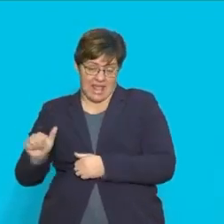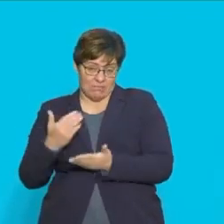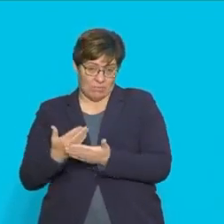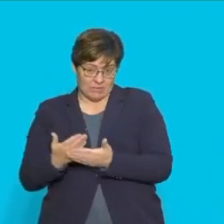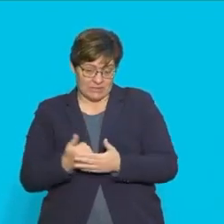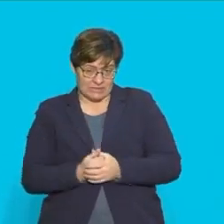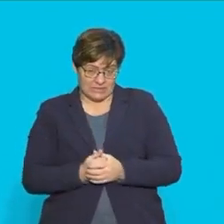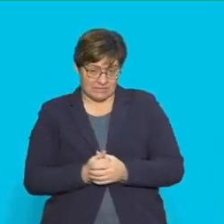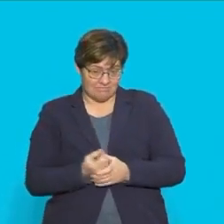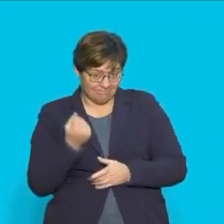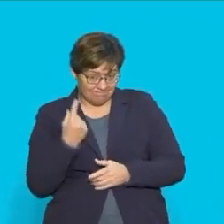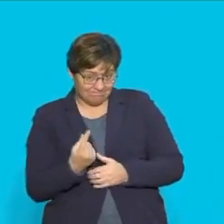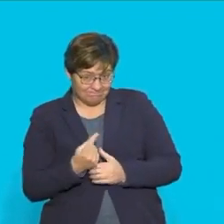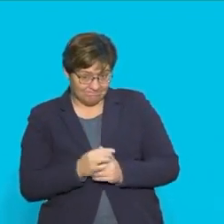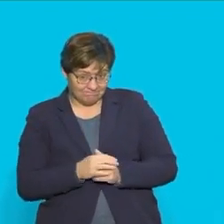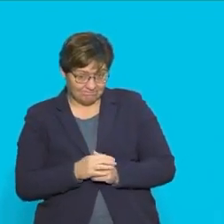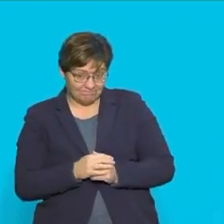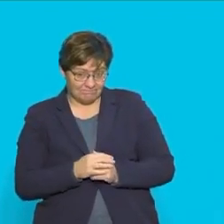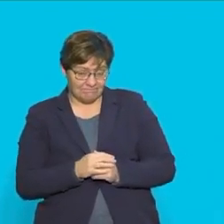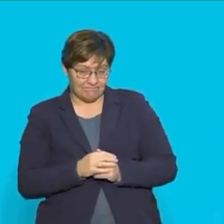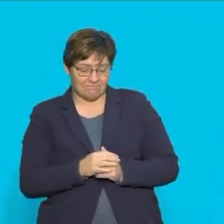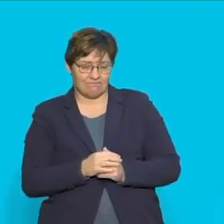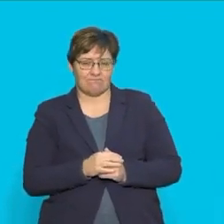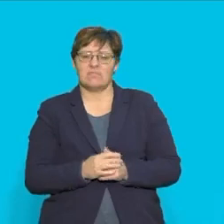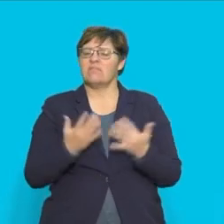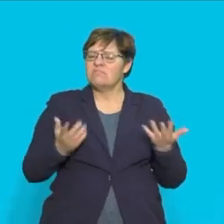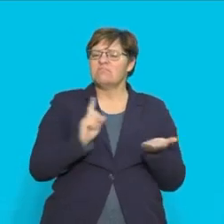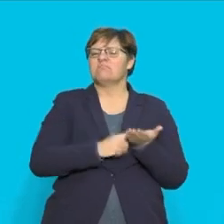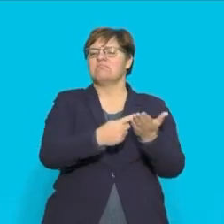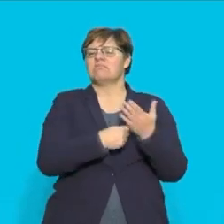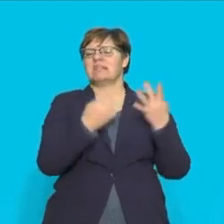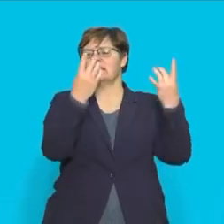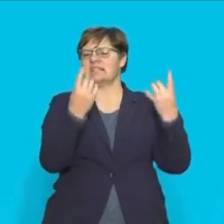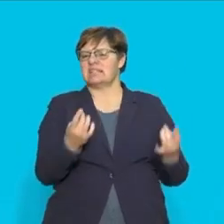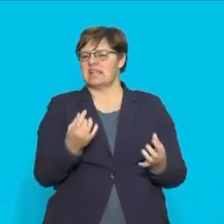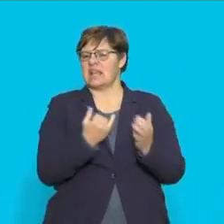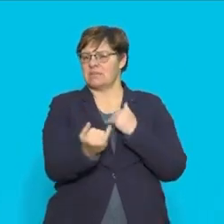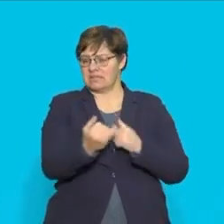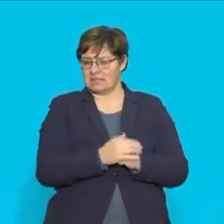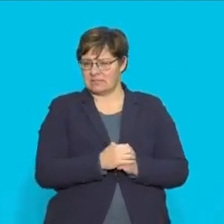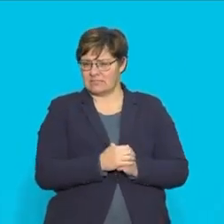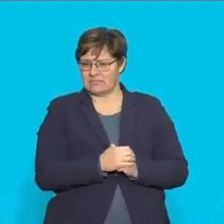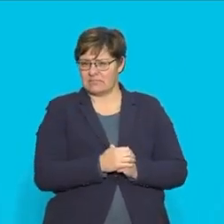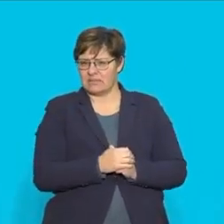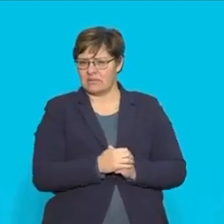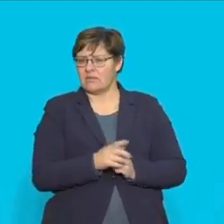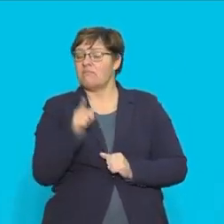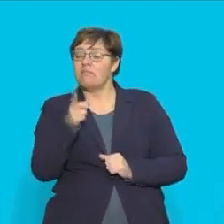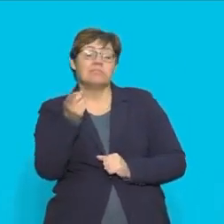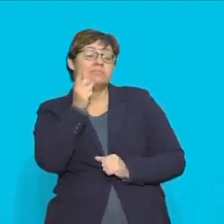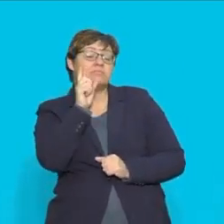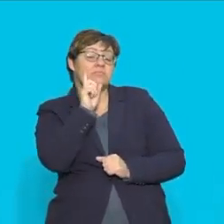A. Are we all together? Now let's talk about statistical independent. So